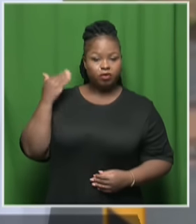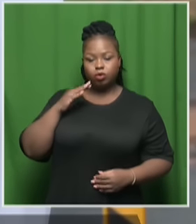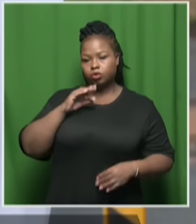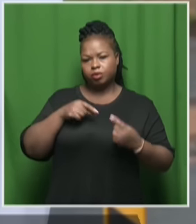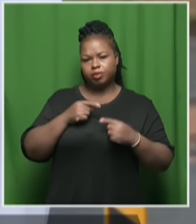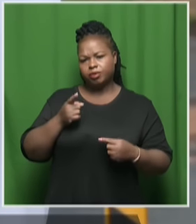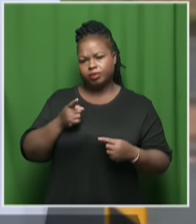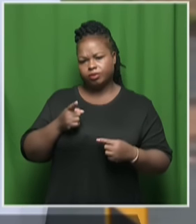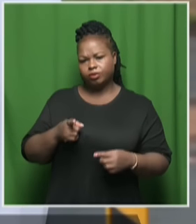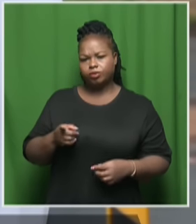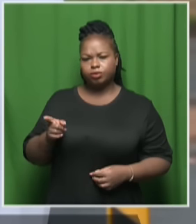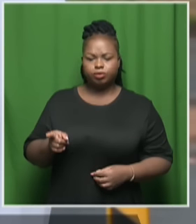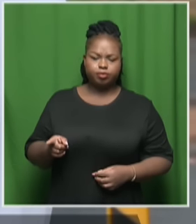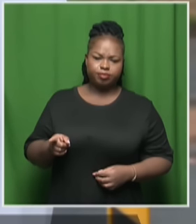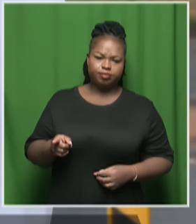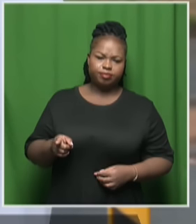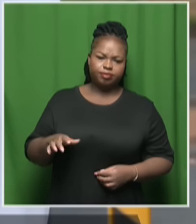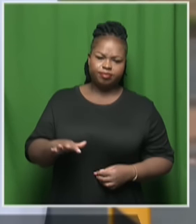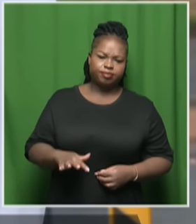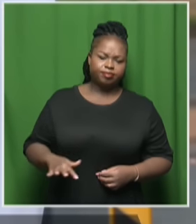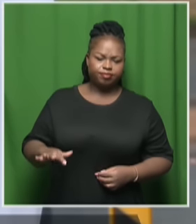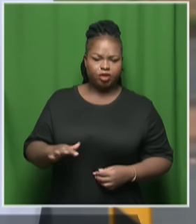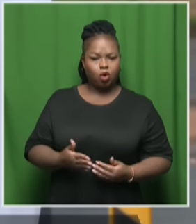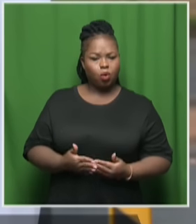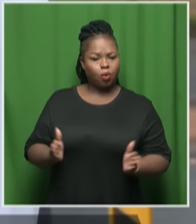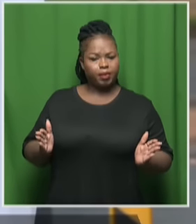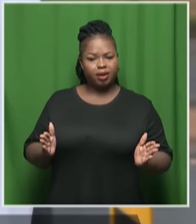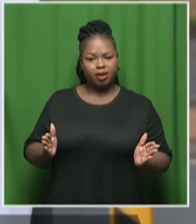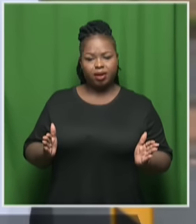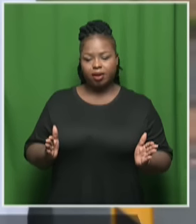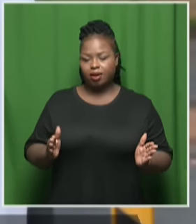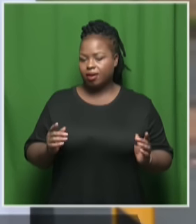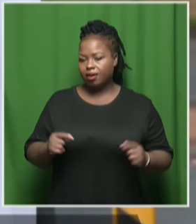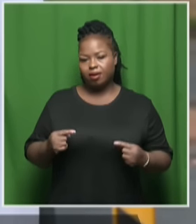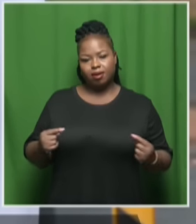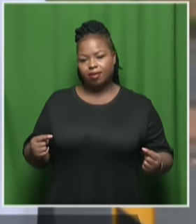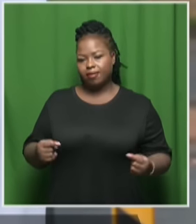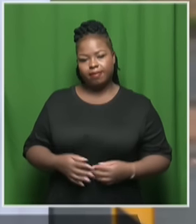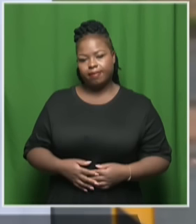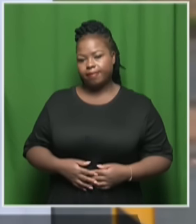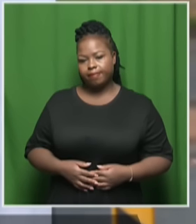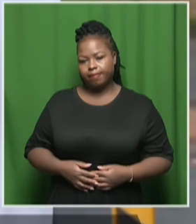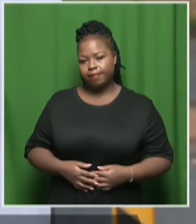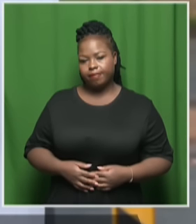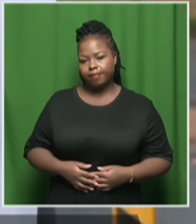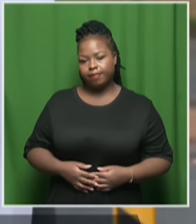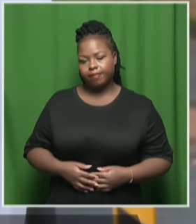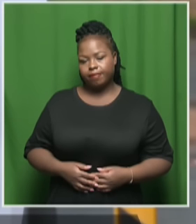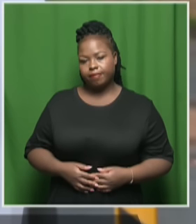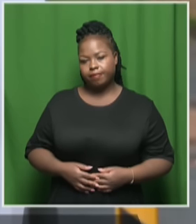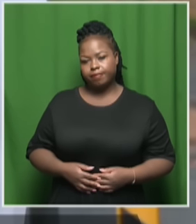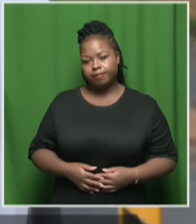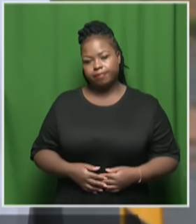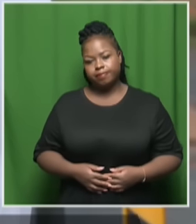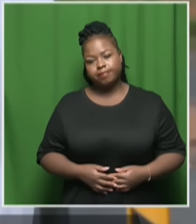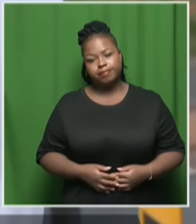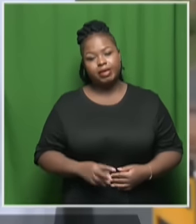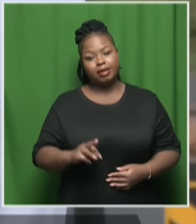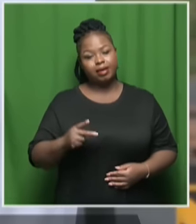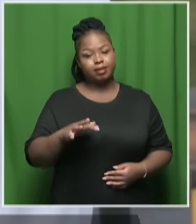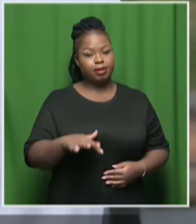the establishment not fully being able to offer what they normally do because of damages. Yes,